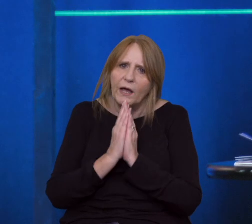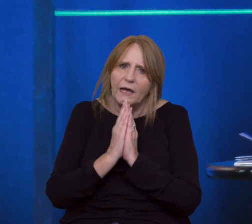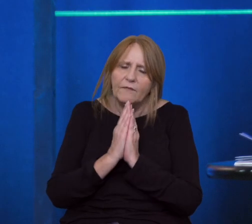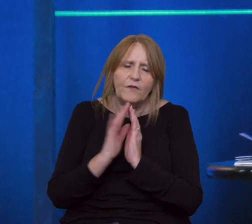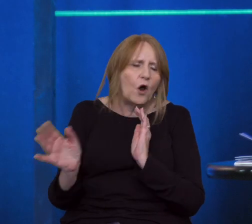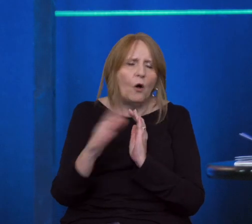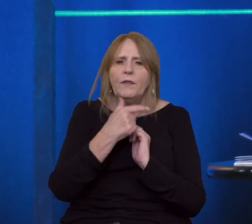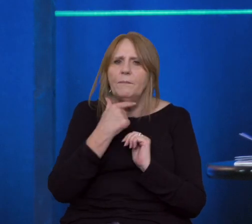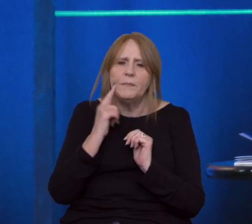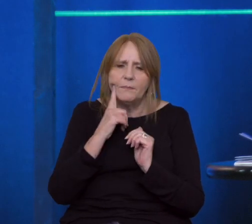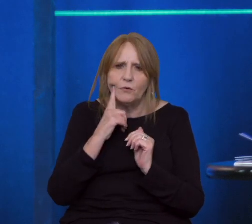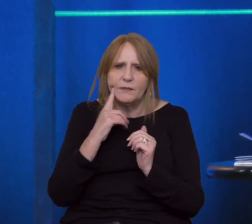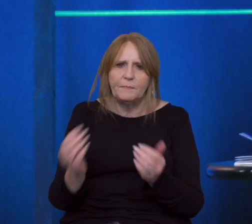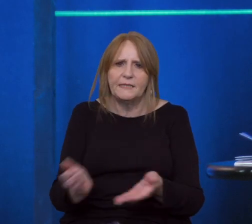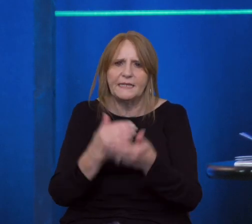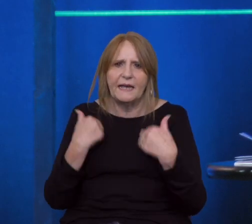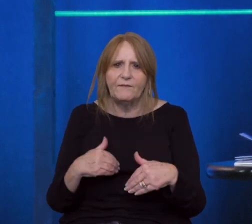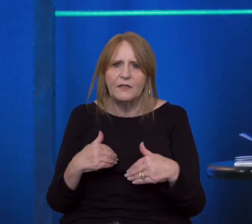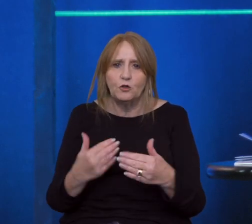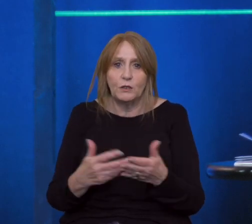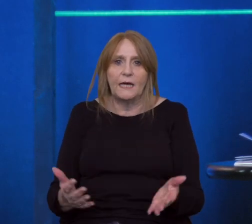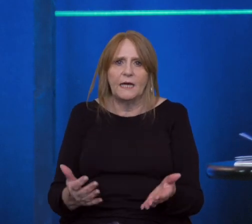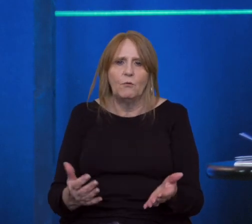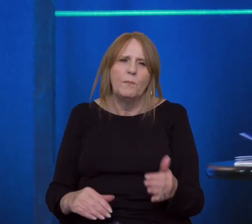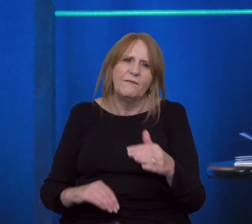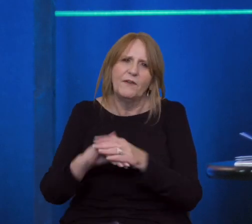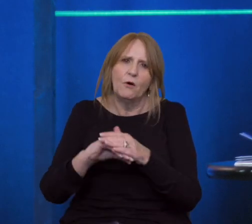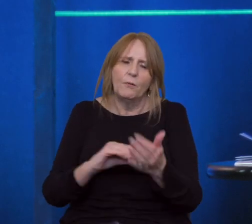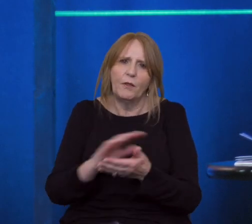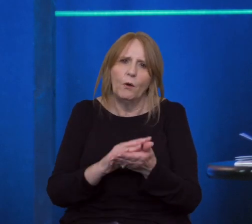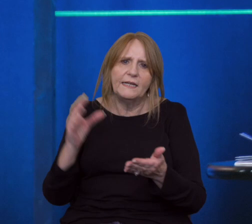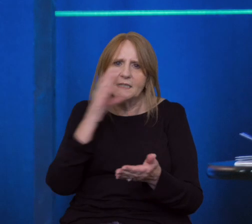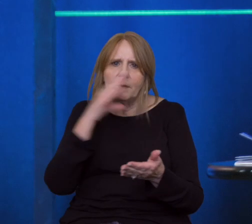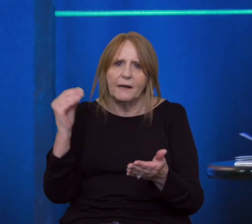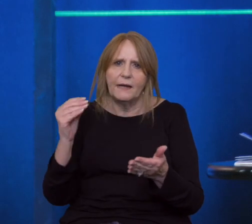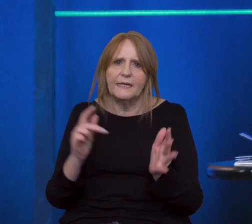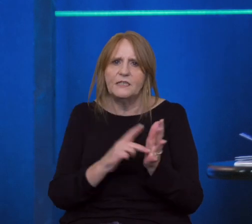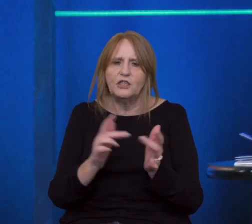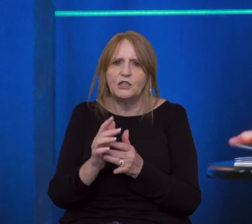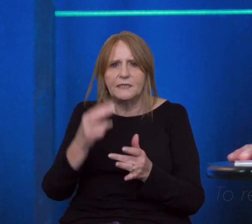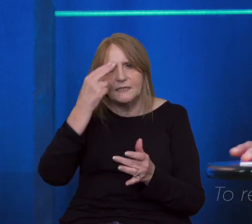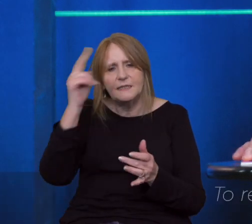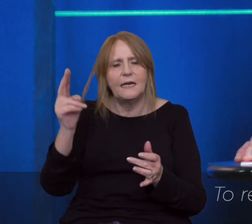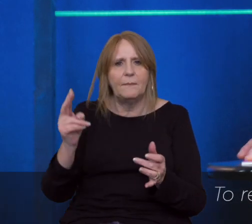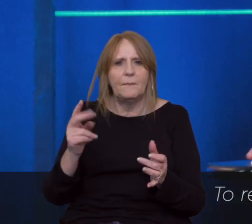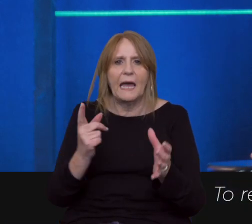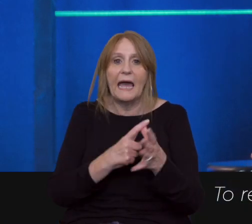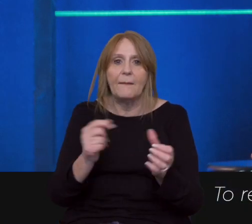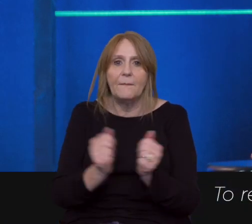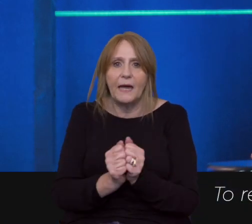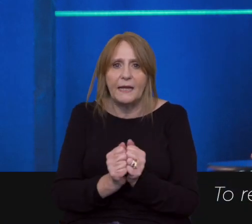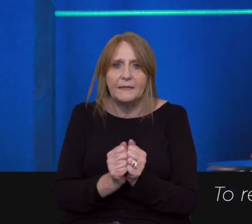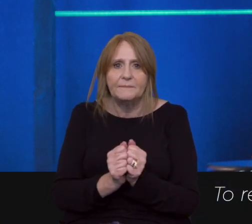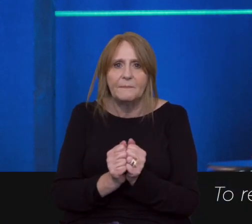soon with the Holy Spirit. Commit them to You in Jesus' name. Amen. Listen, if you are reaching with me,